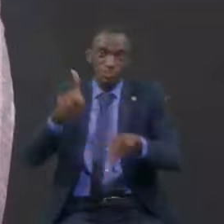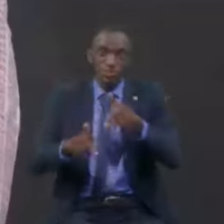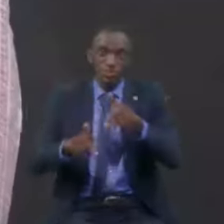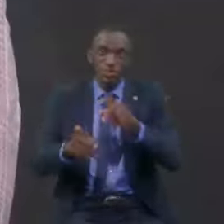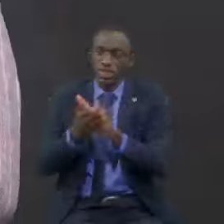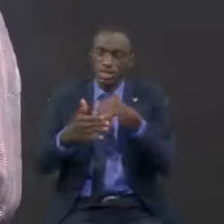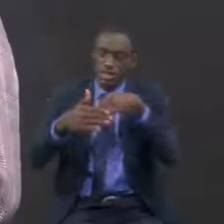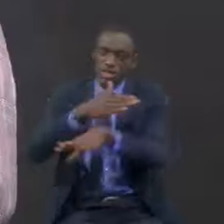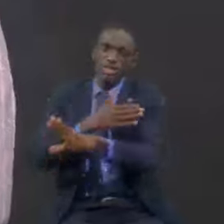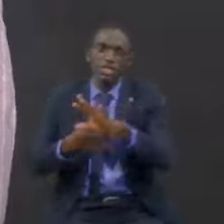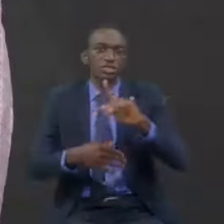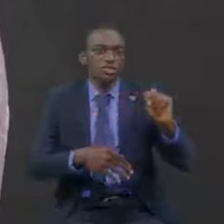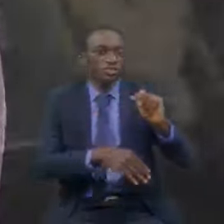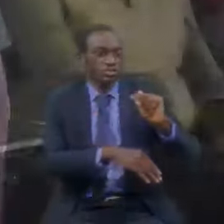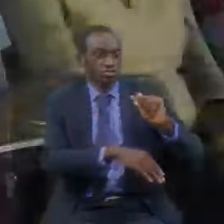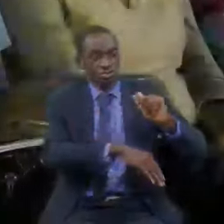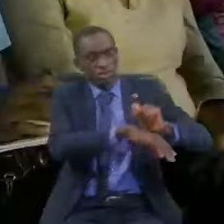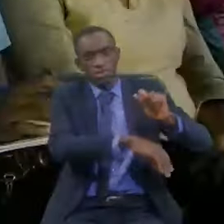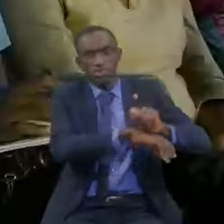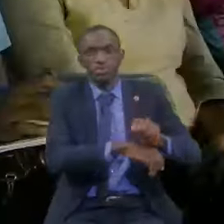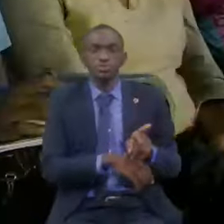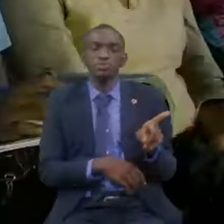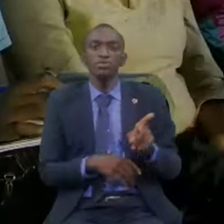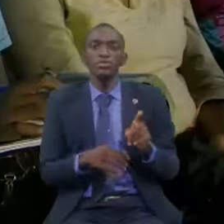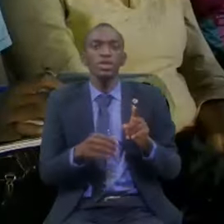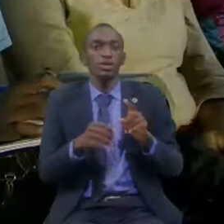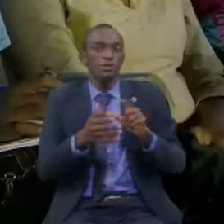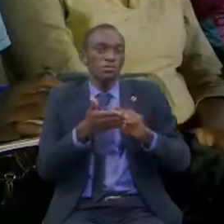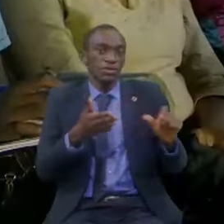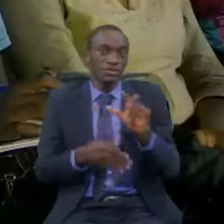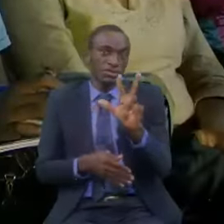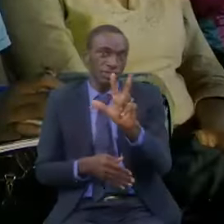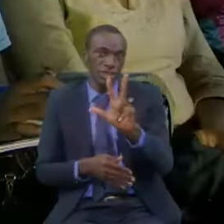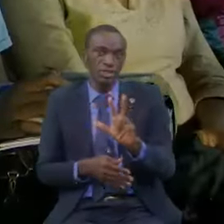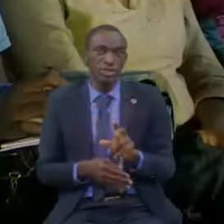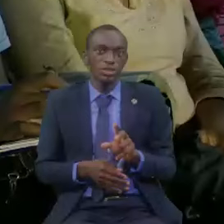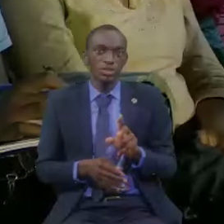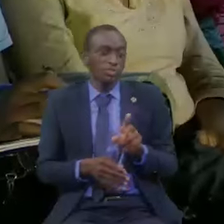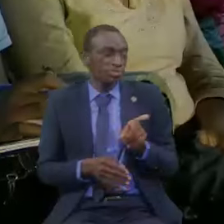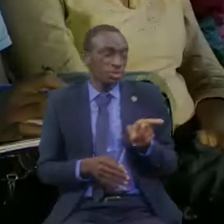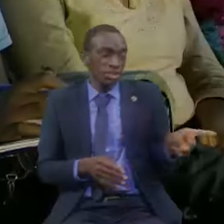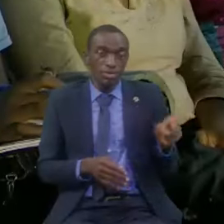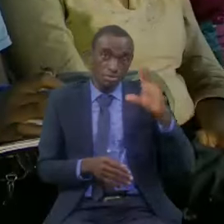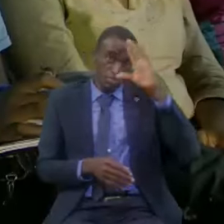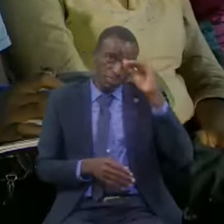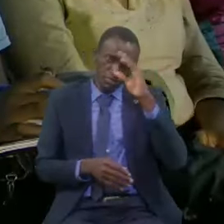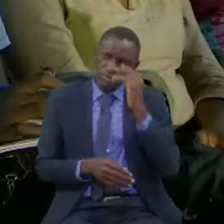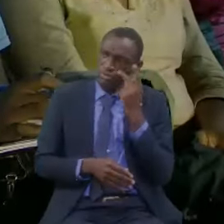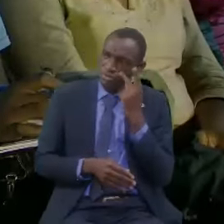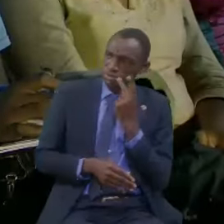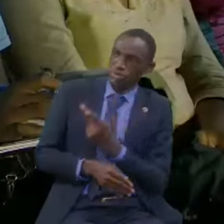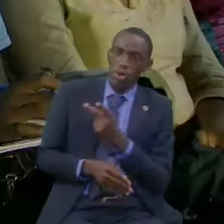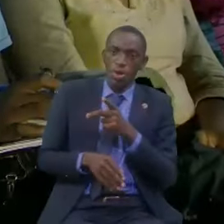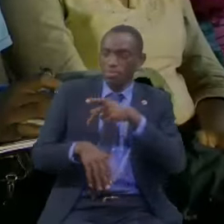at verse 3. In verse 3, who seen Peter and John about